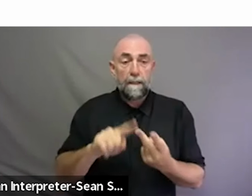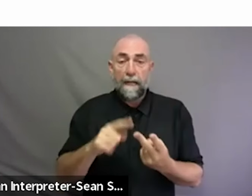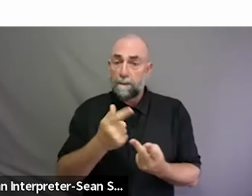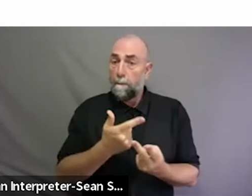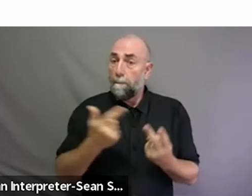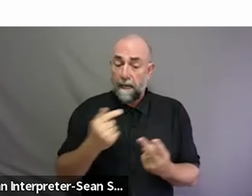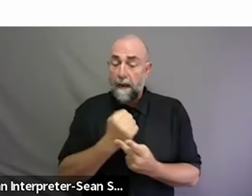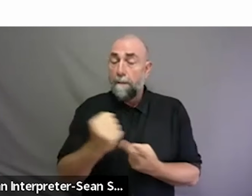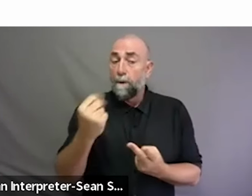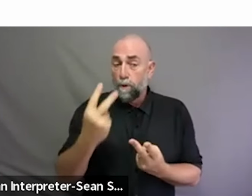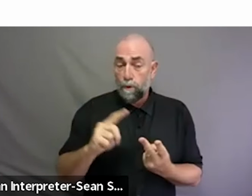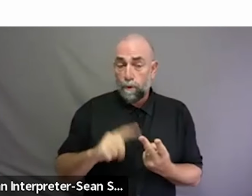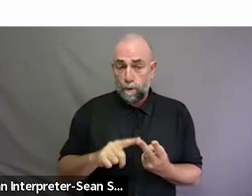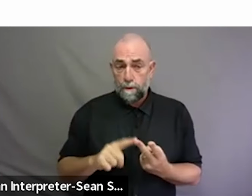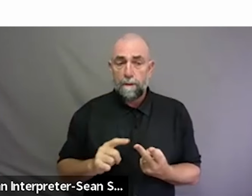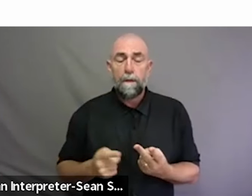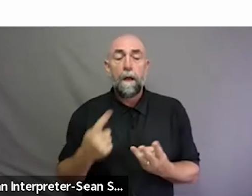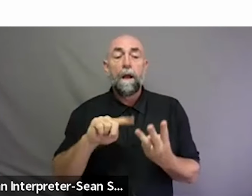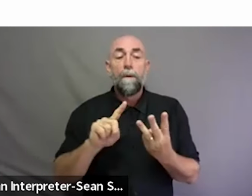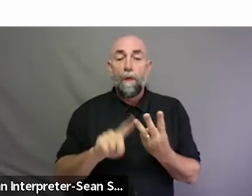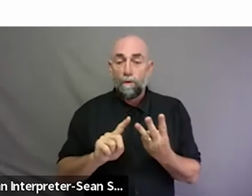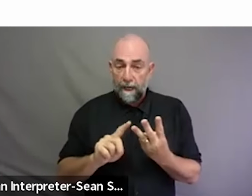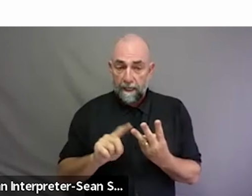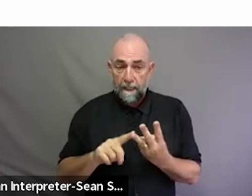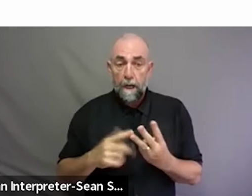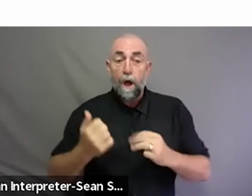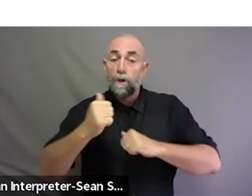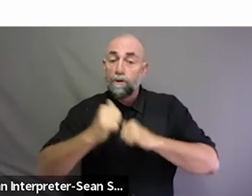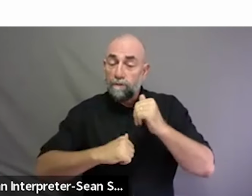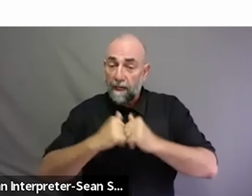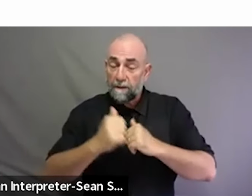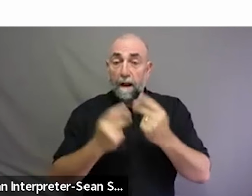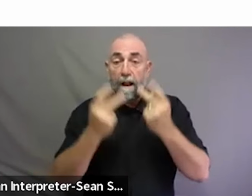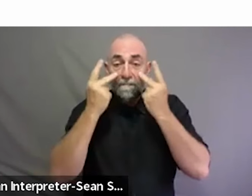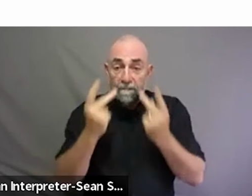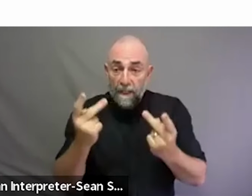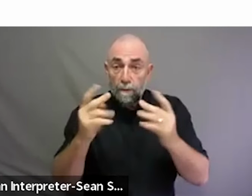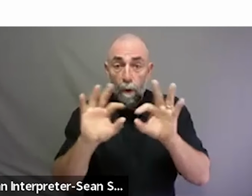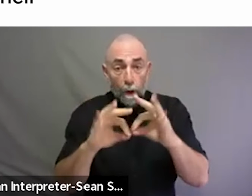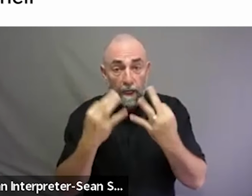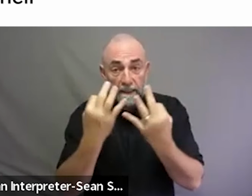and not sure what to expect. Structure and visual organization,